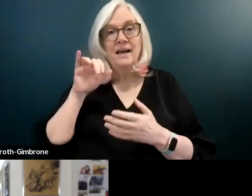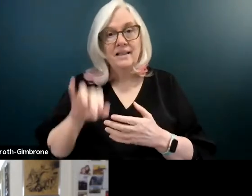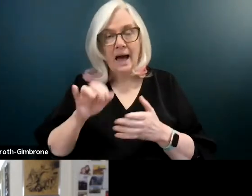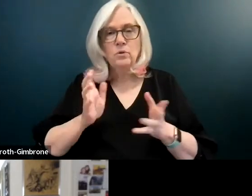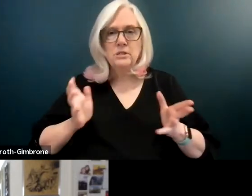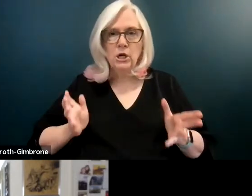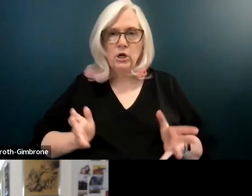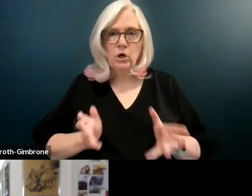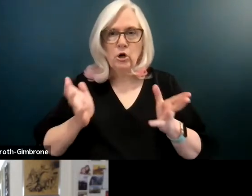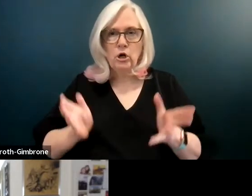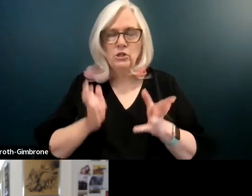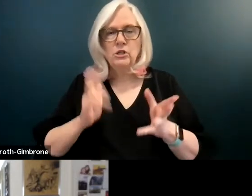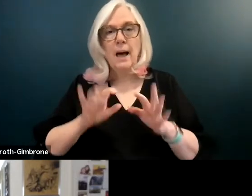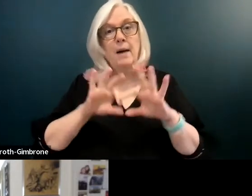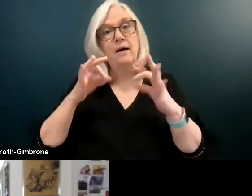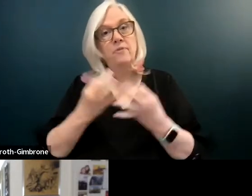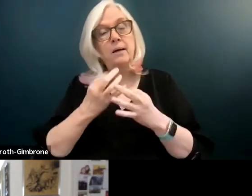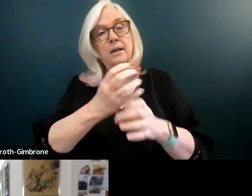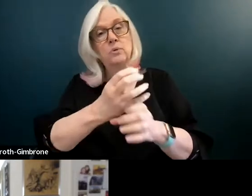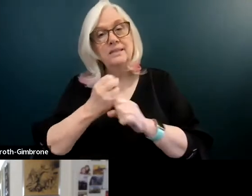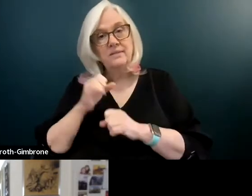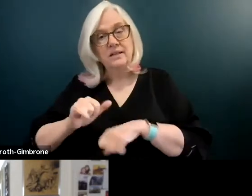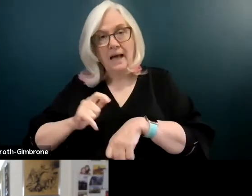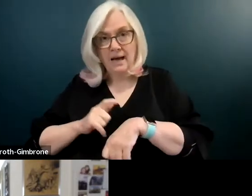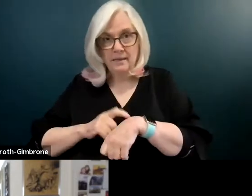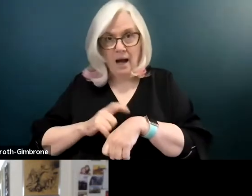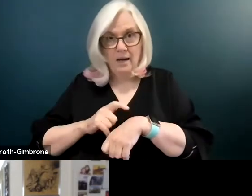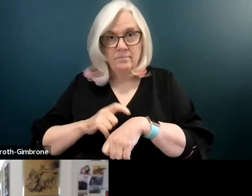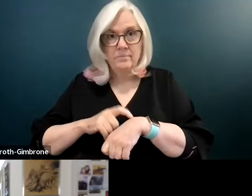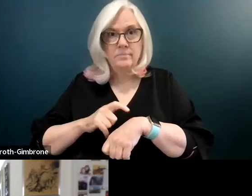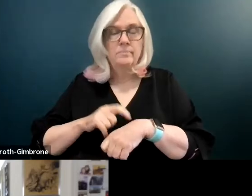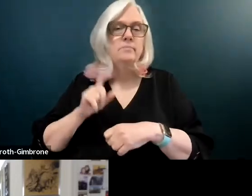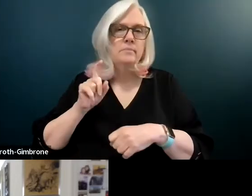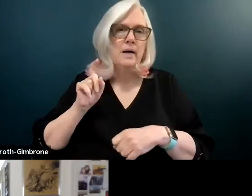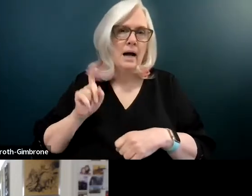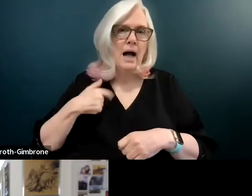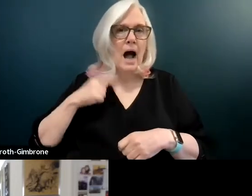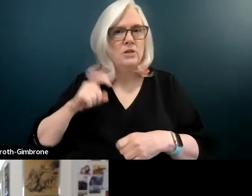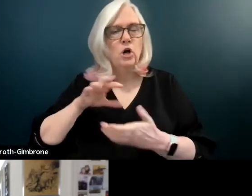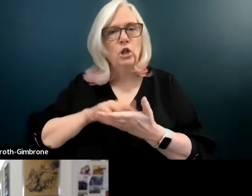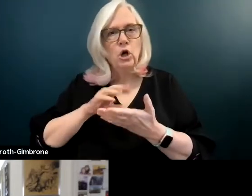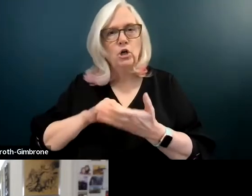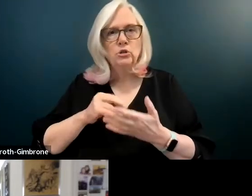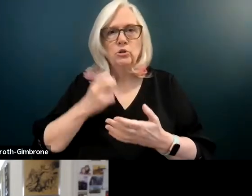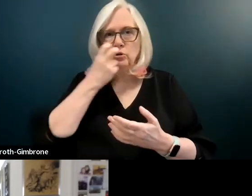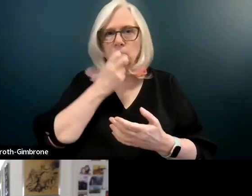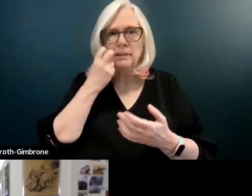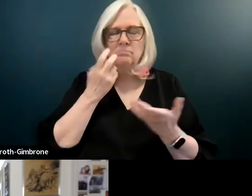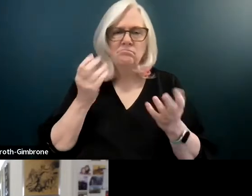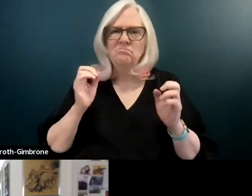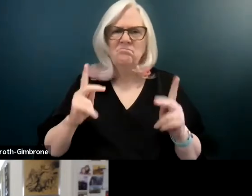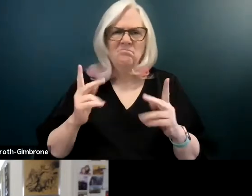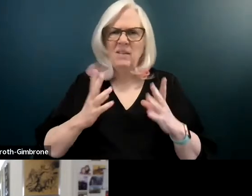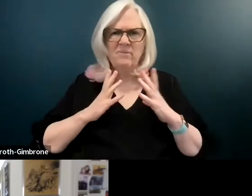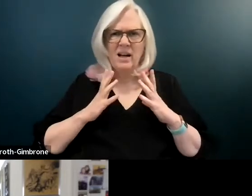encouragement that my family received at the time, that I should learn to speak. And I actually am fine with that. Like, I don't